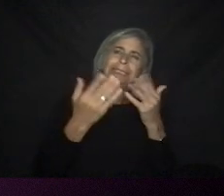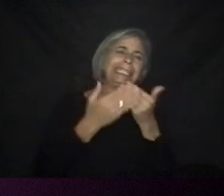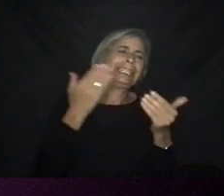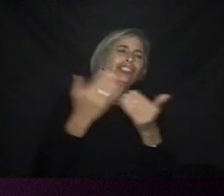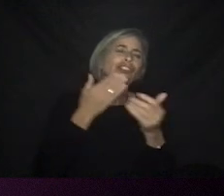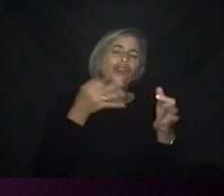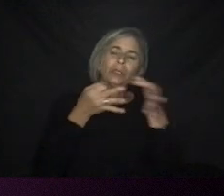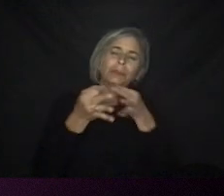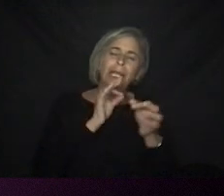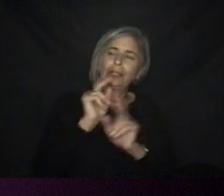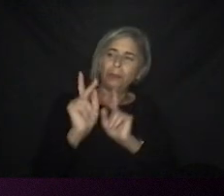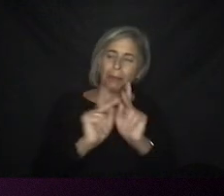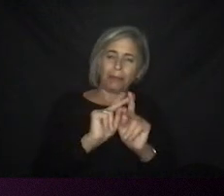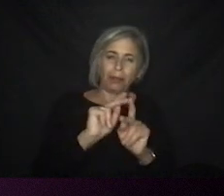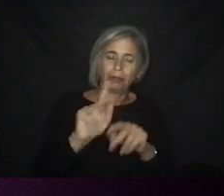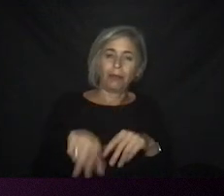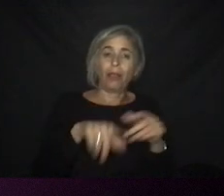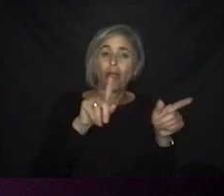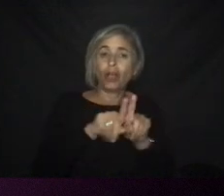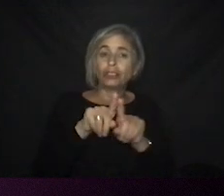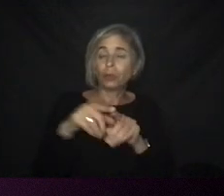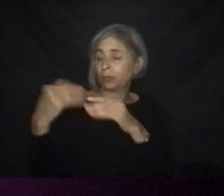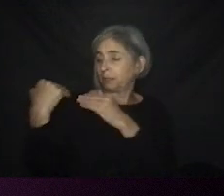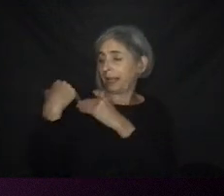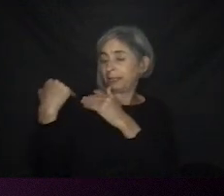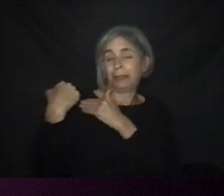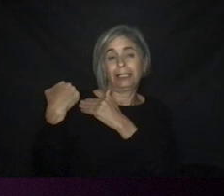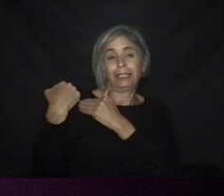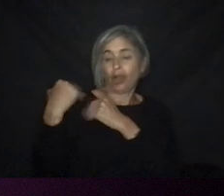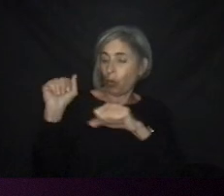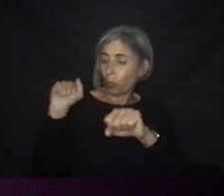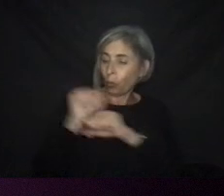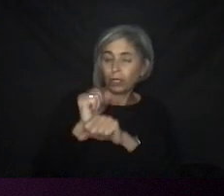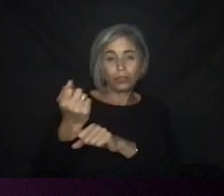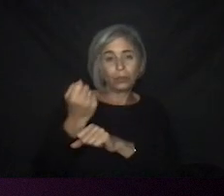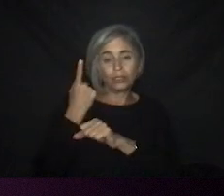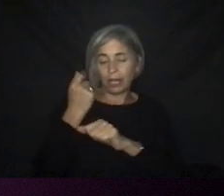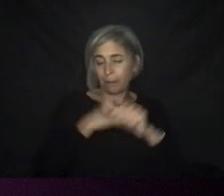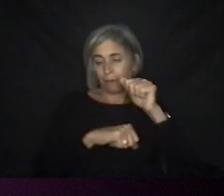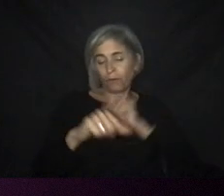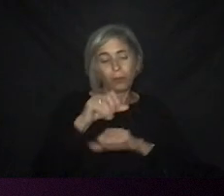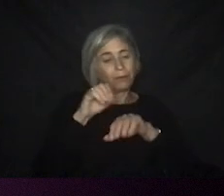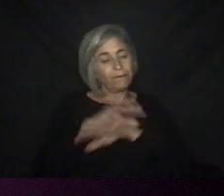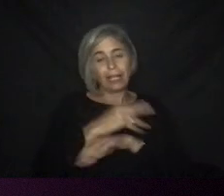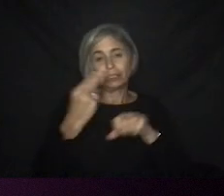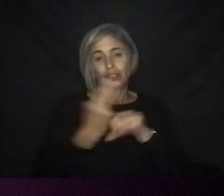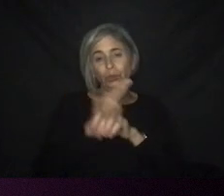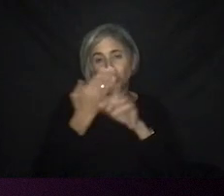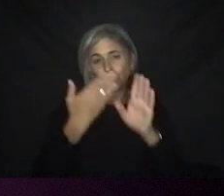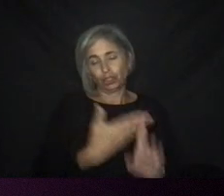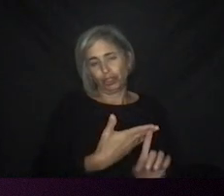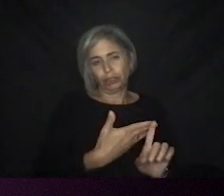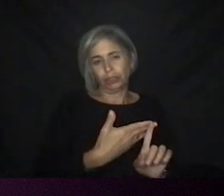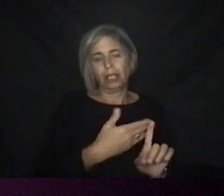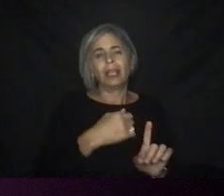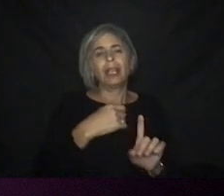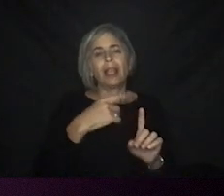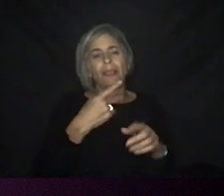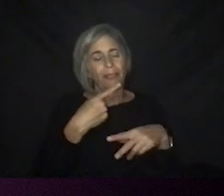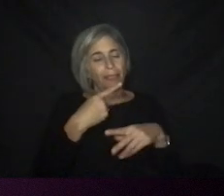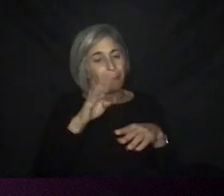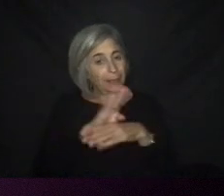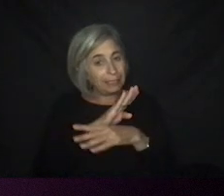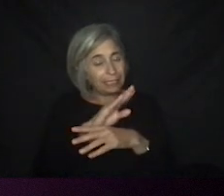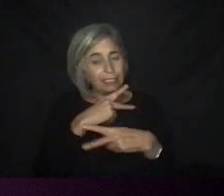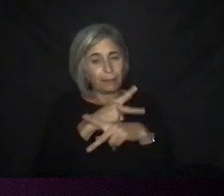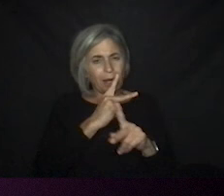people. Second thing is responsibility. Work to understand how performance affects users, the business, the product,